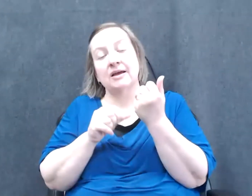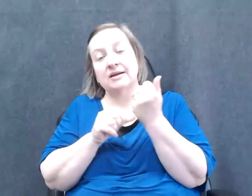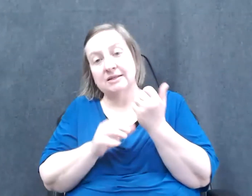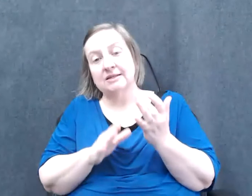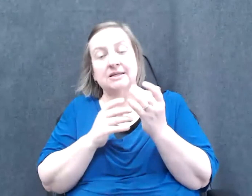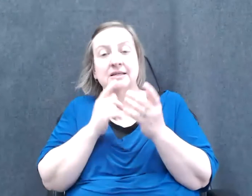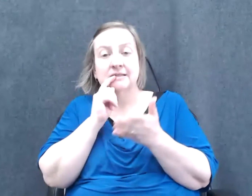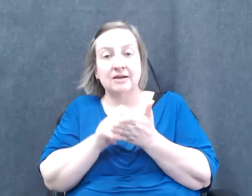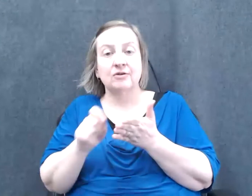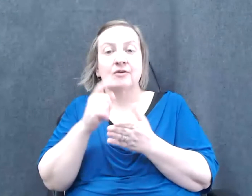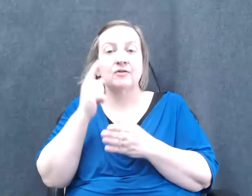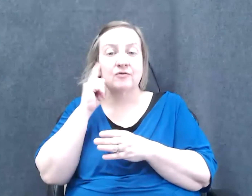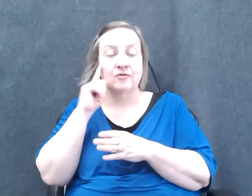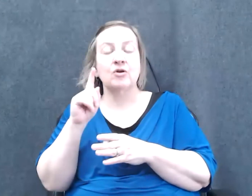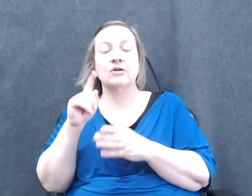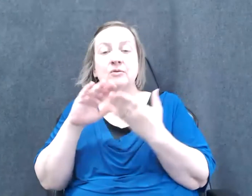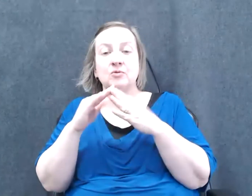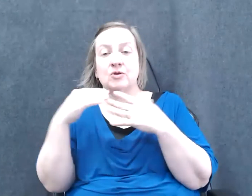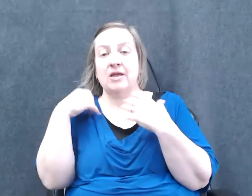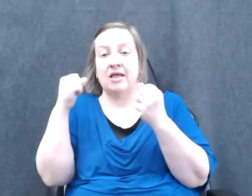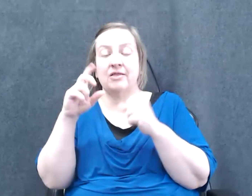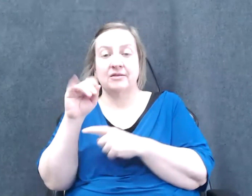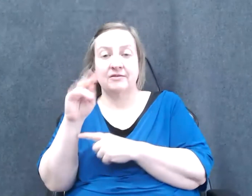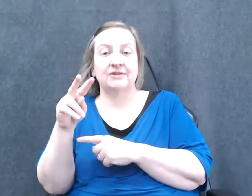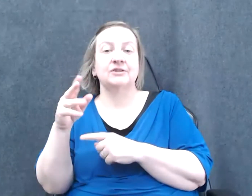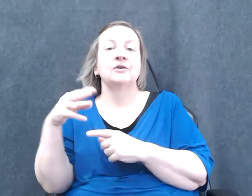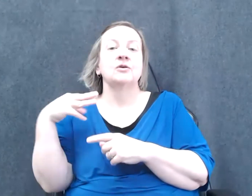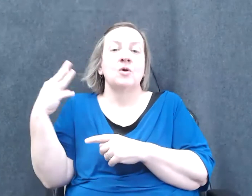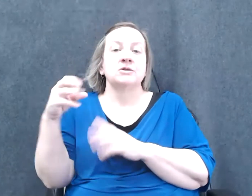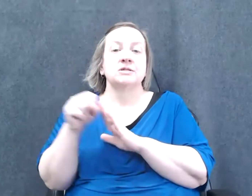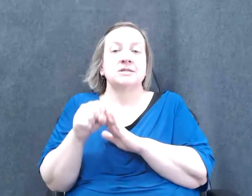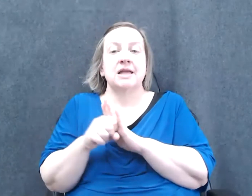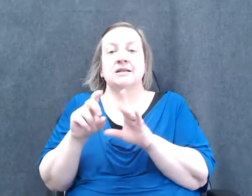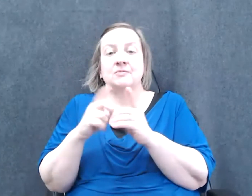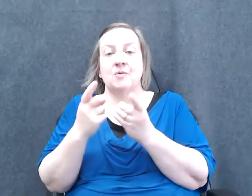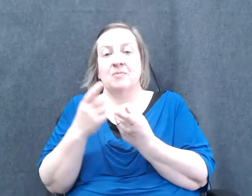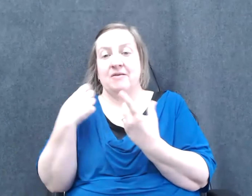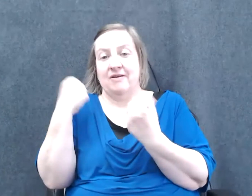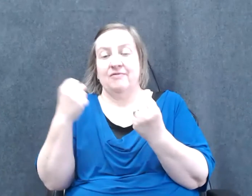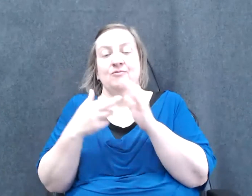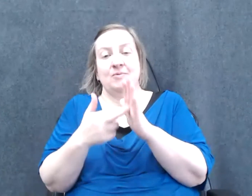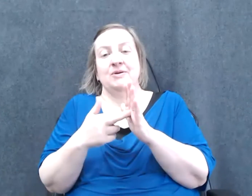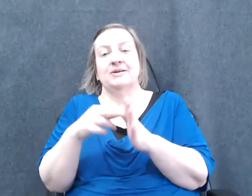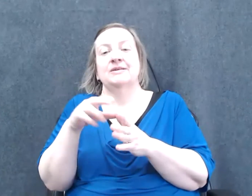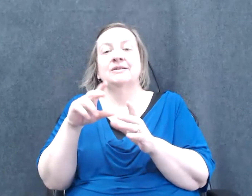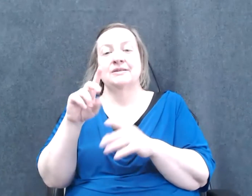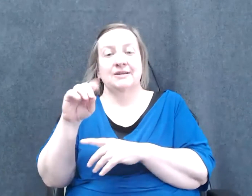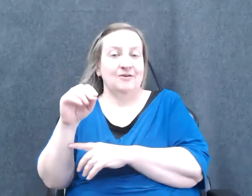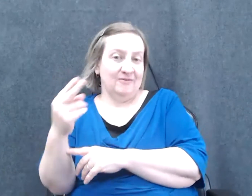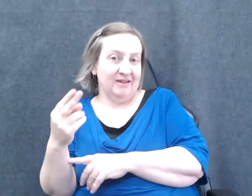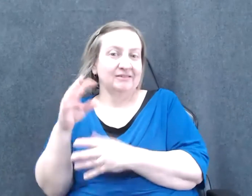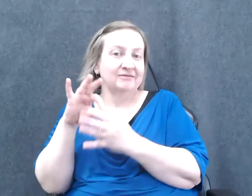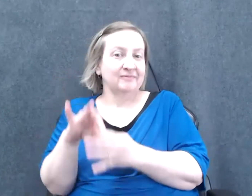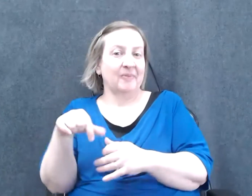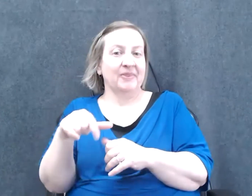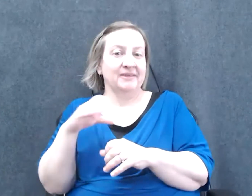Prevention and Community Health Division at Washington State Department of Health, representing the Department of Health on this committee and